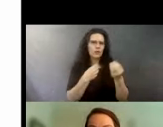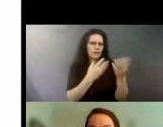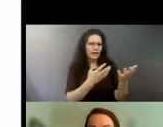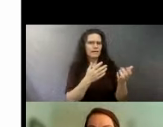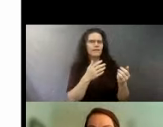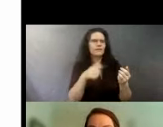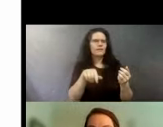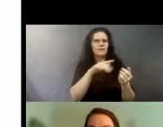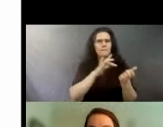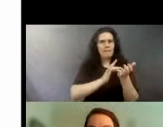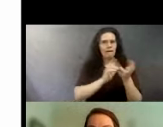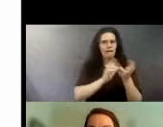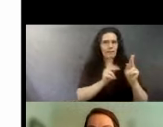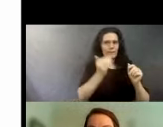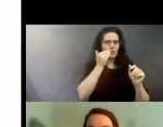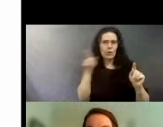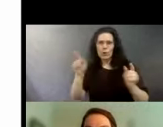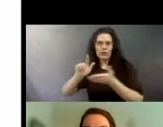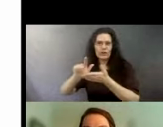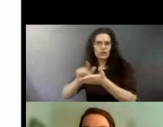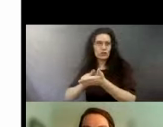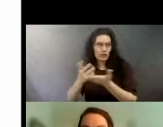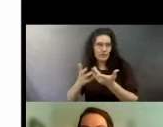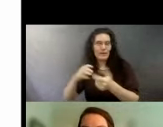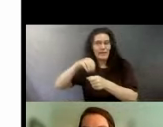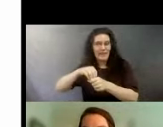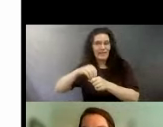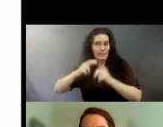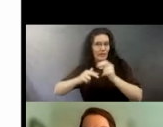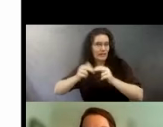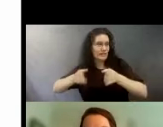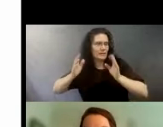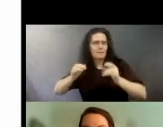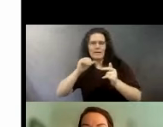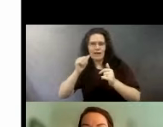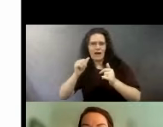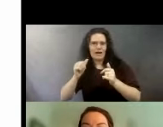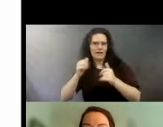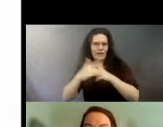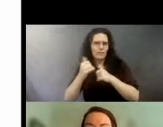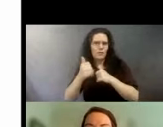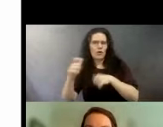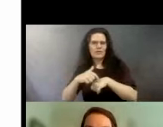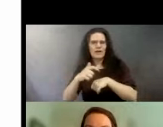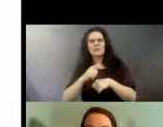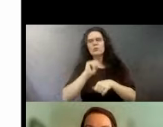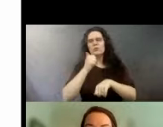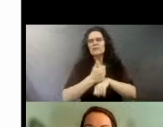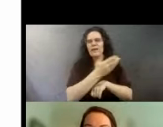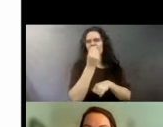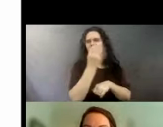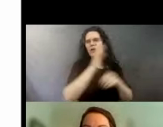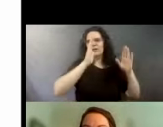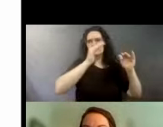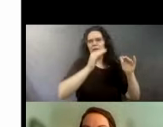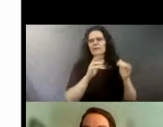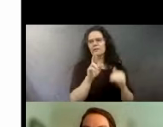available, right? Even if they're on site, they may have conflicts, which is, so just being clear about that.